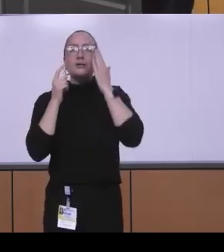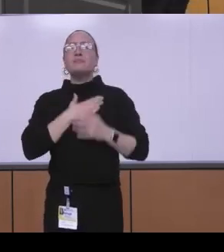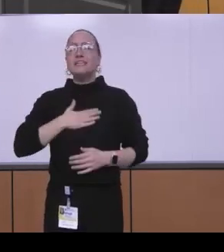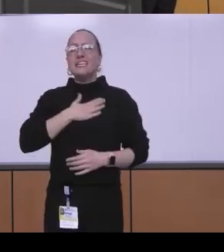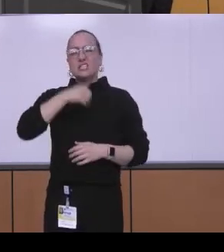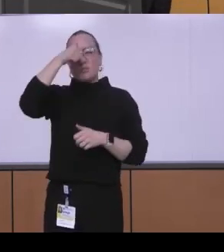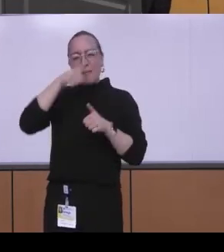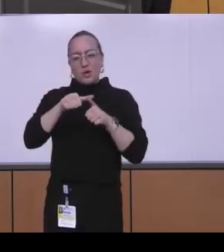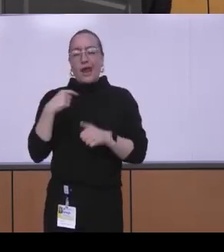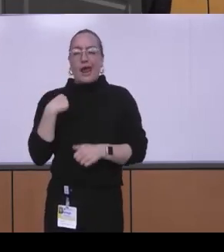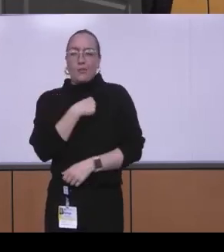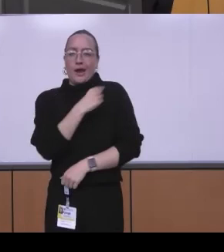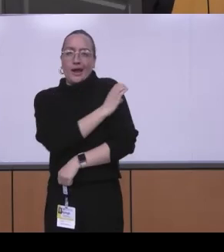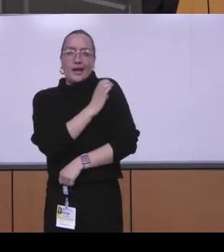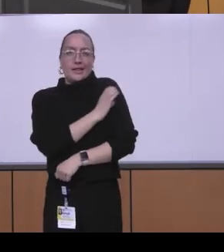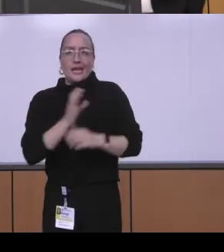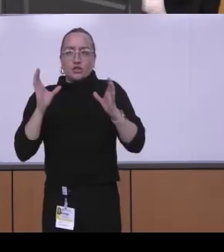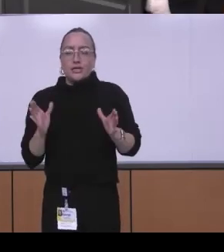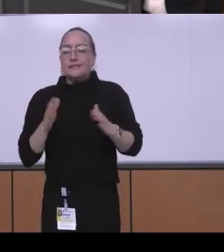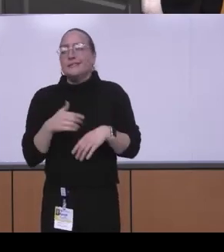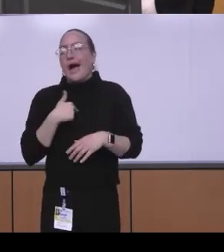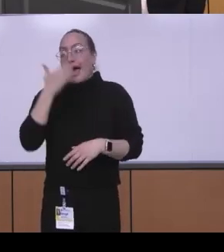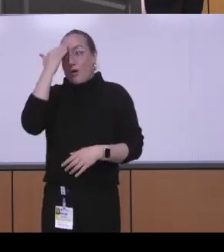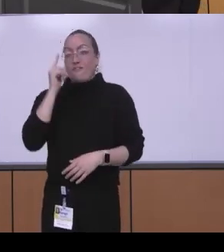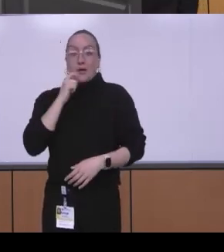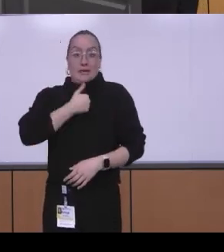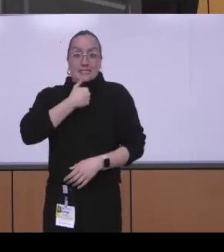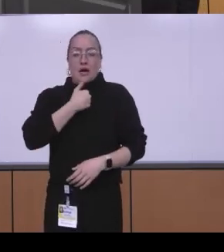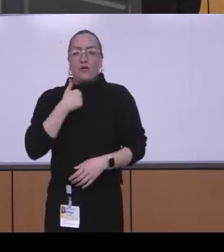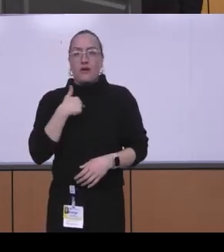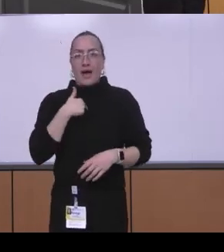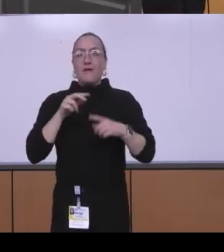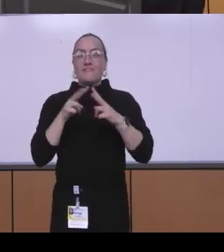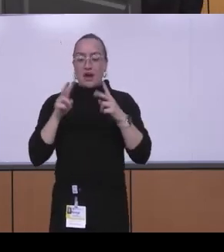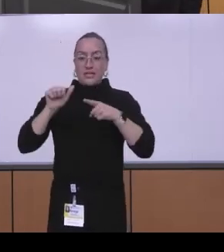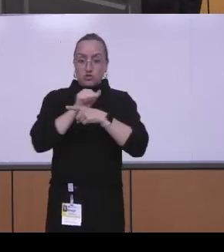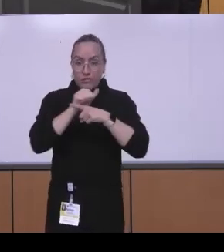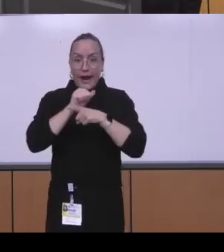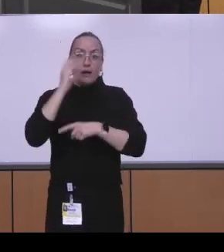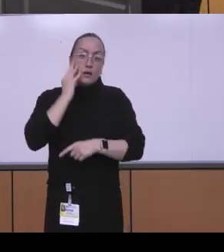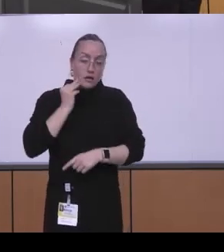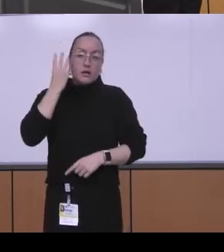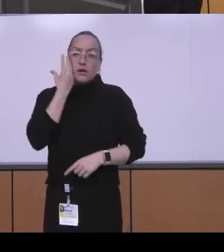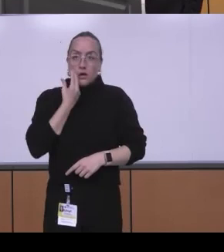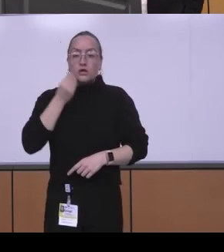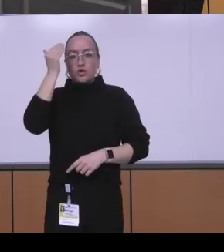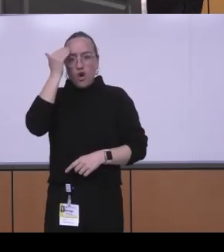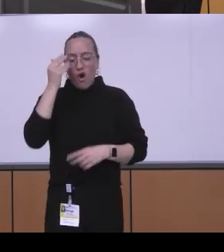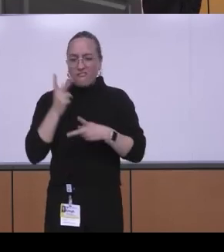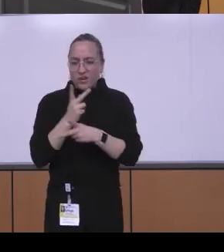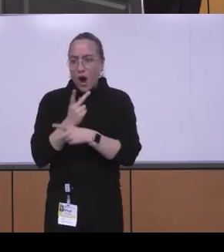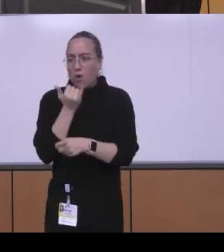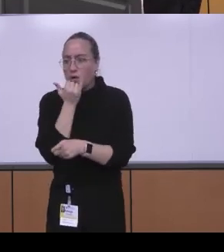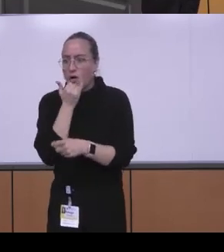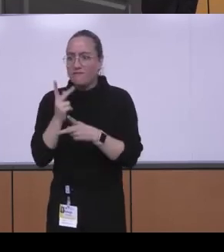and I think as clinicians, we really, I know I'm certainly trained and steeped in that, to really find out, what's wrong with